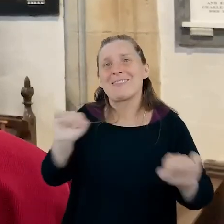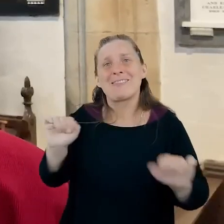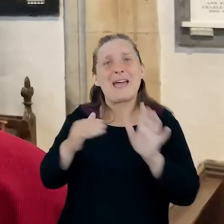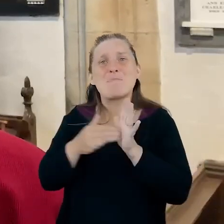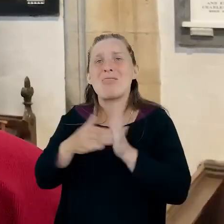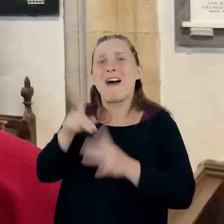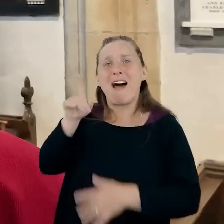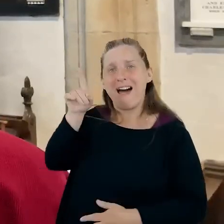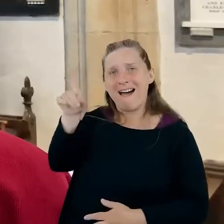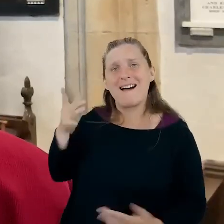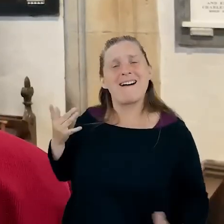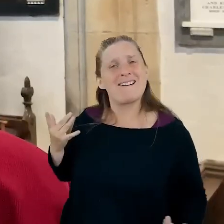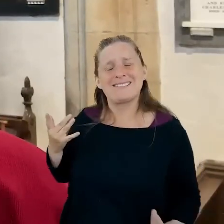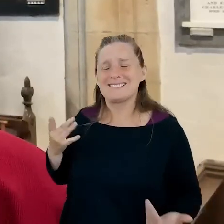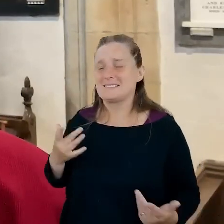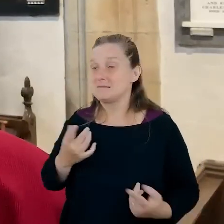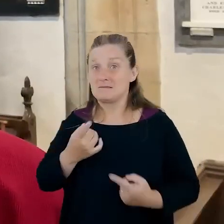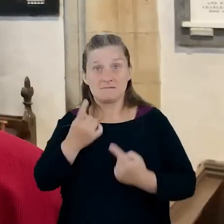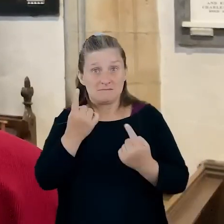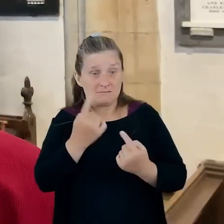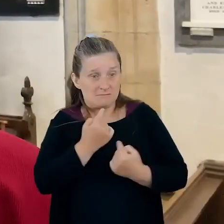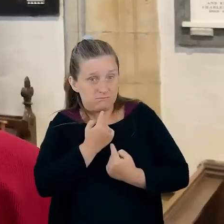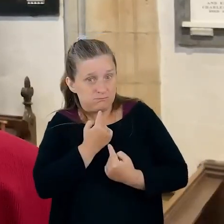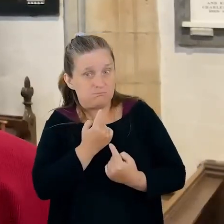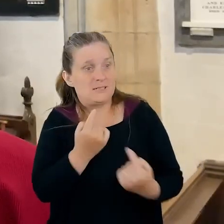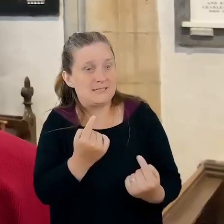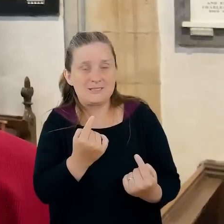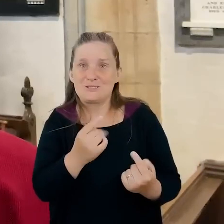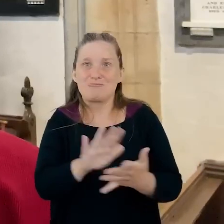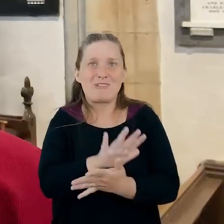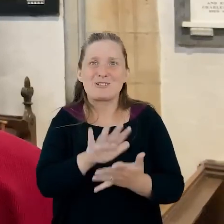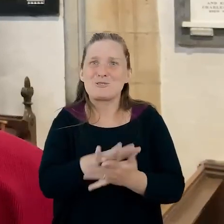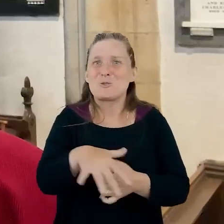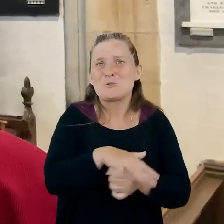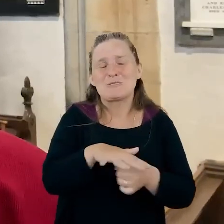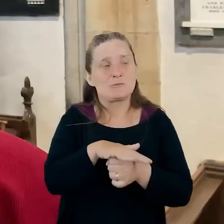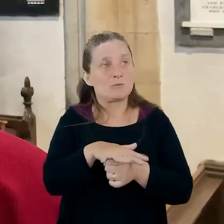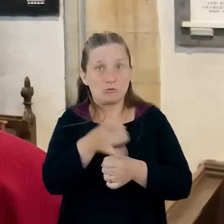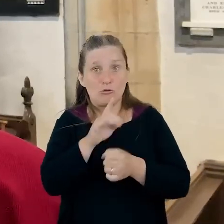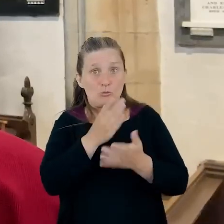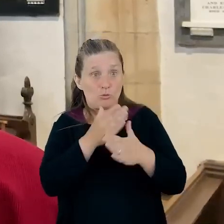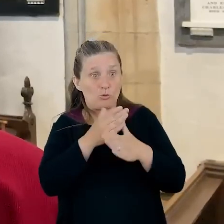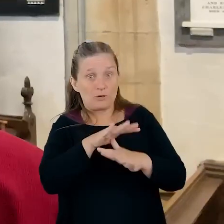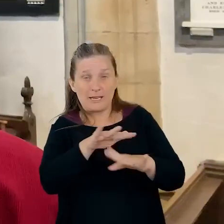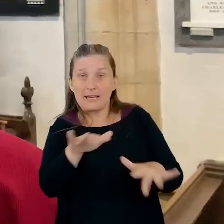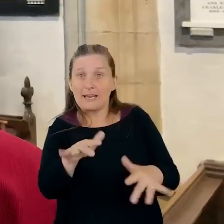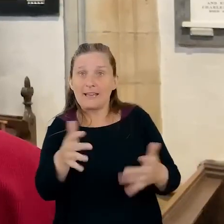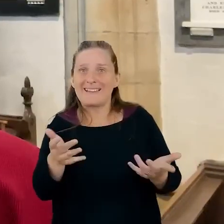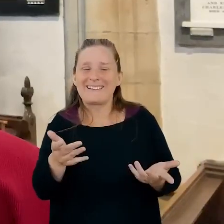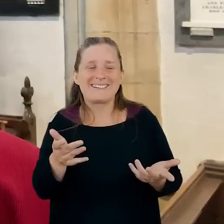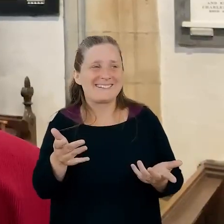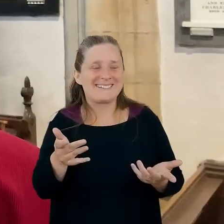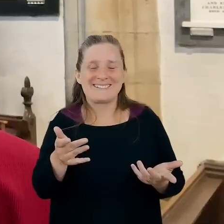Jesus speaks into that experience of joy, the experience of discovering that God is at work.